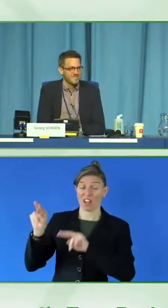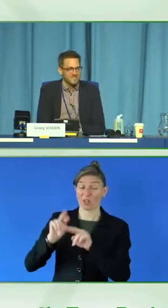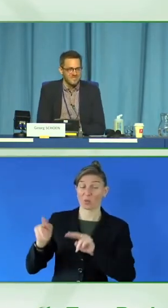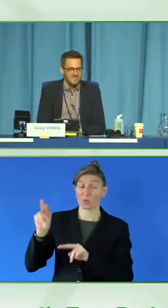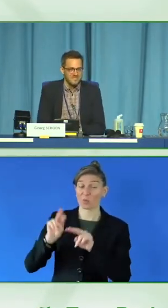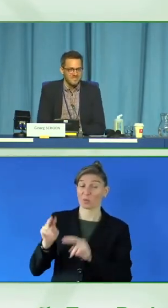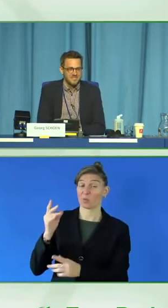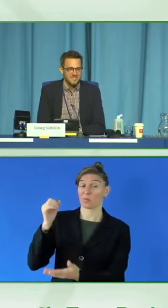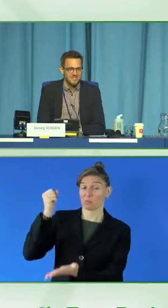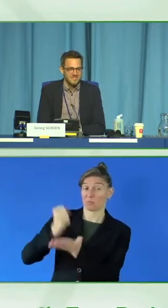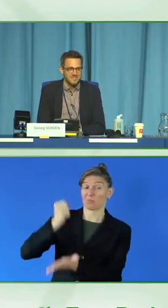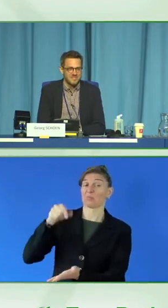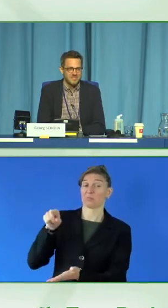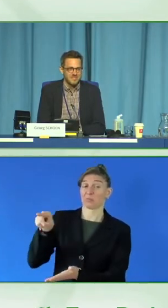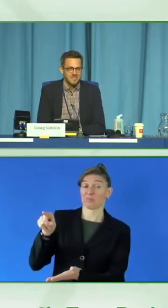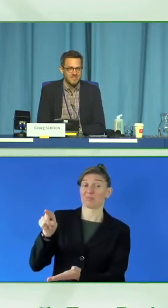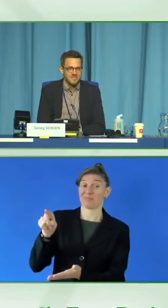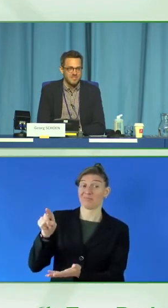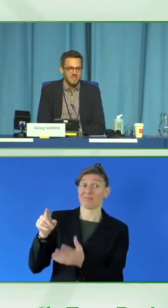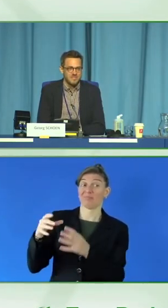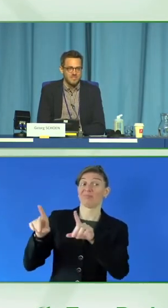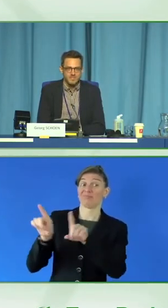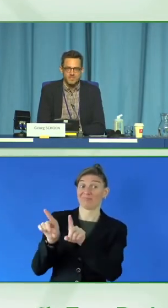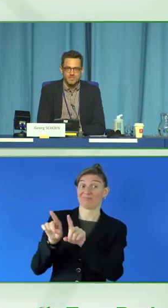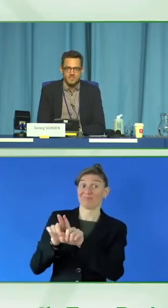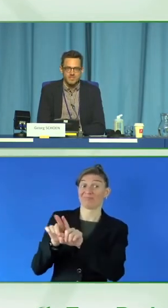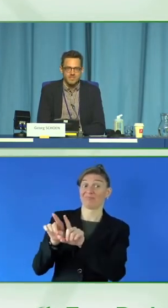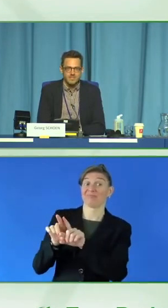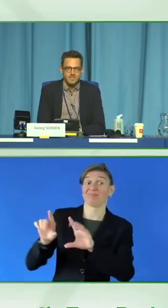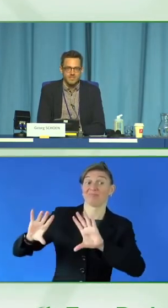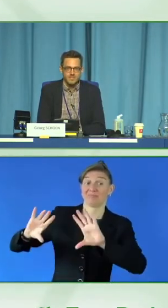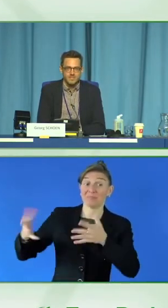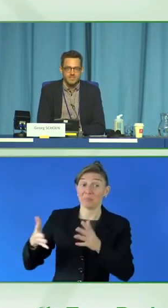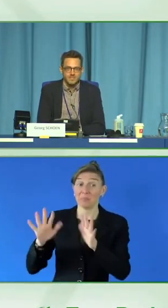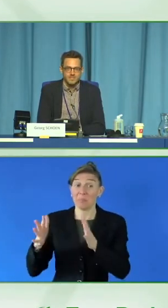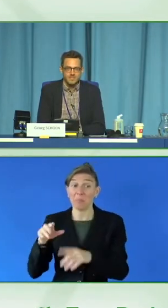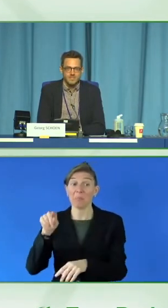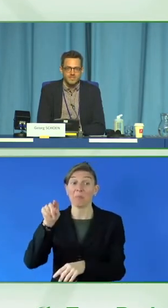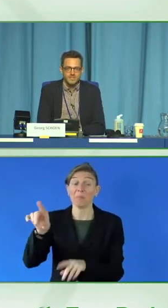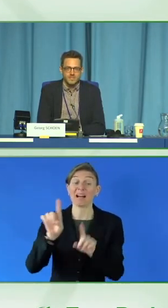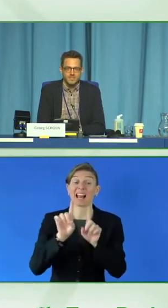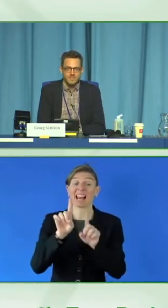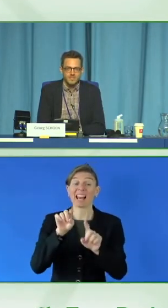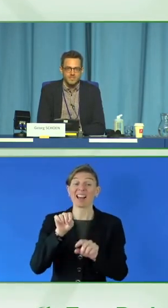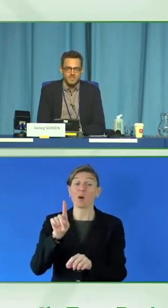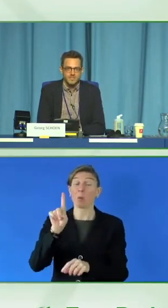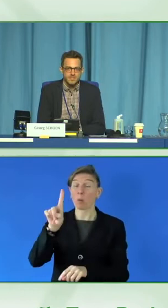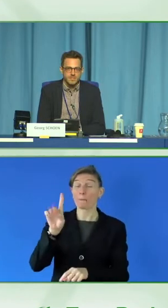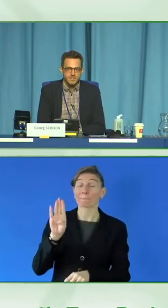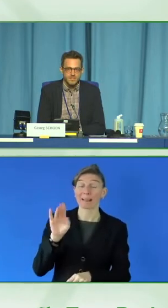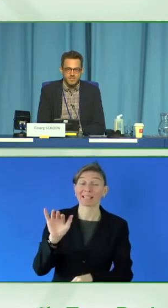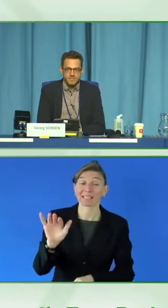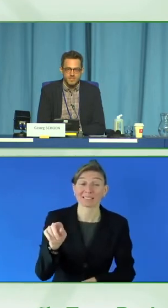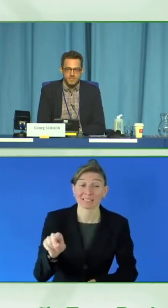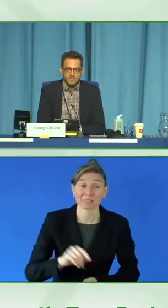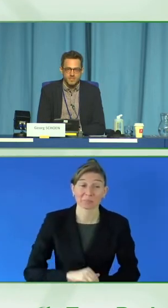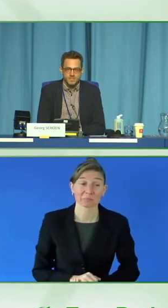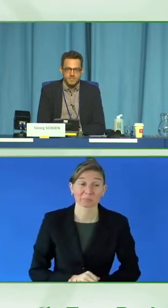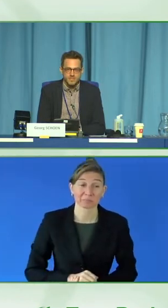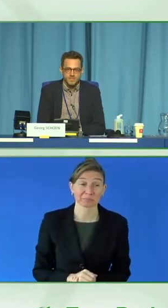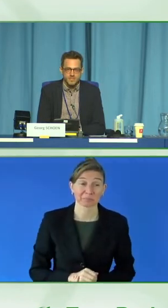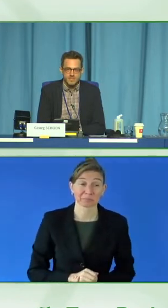of persons with disability in India, 60 to 70 million is the number quoted by the World Bank and